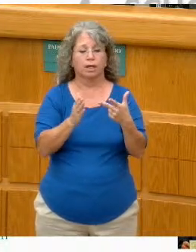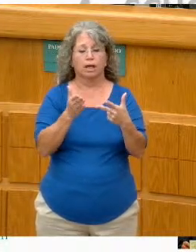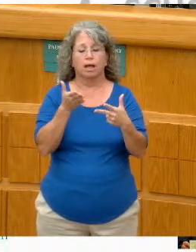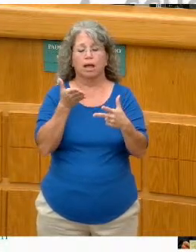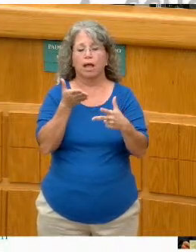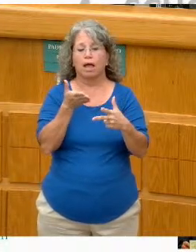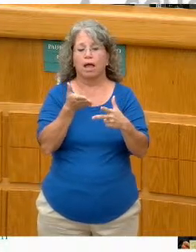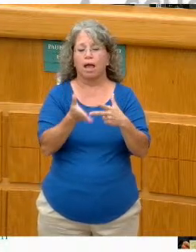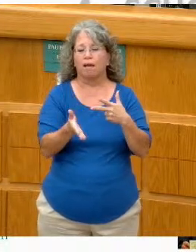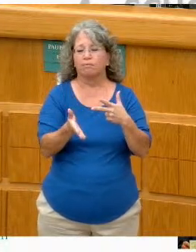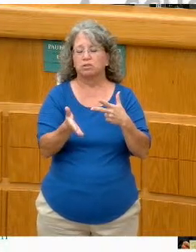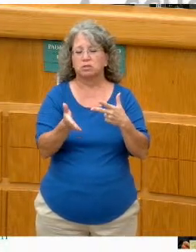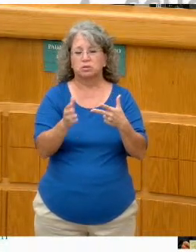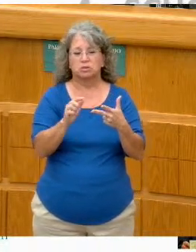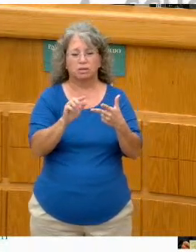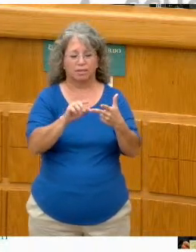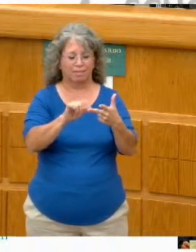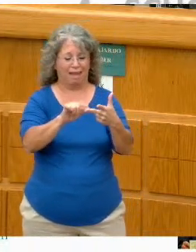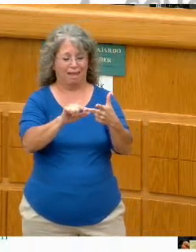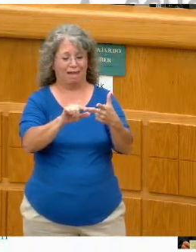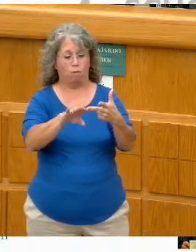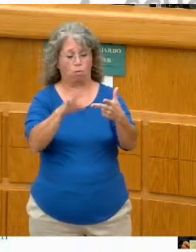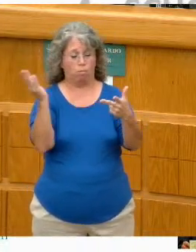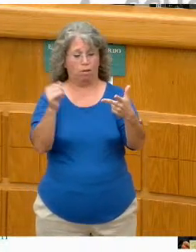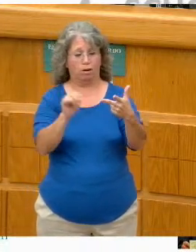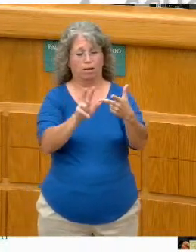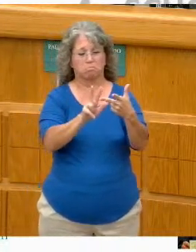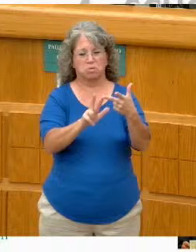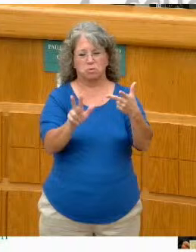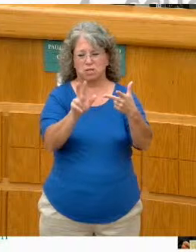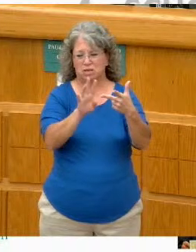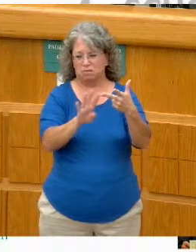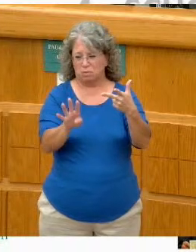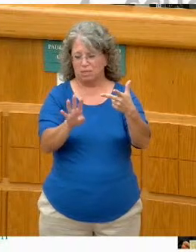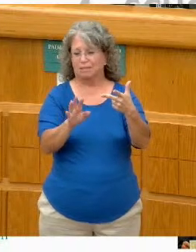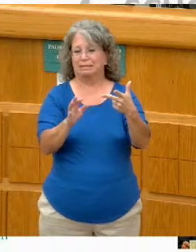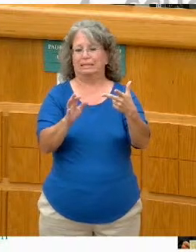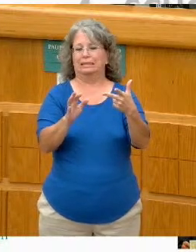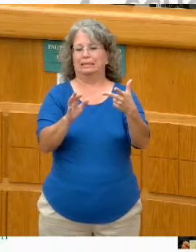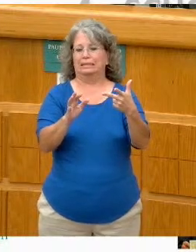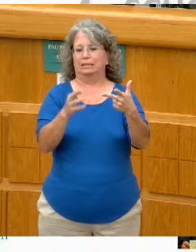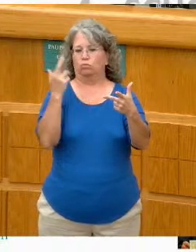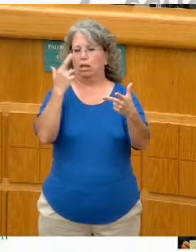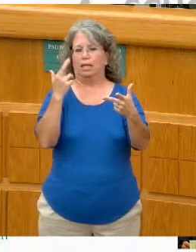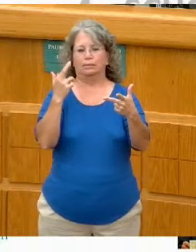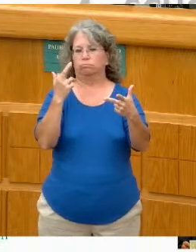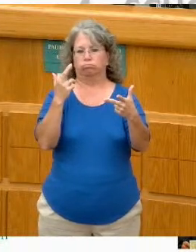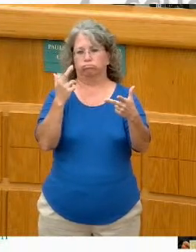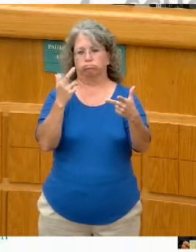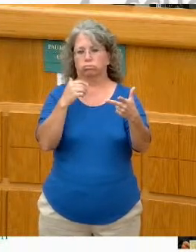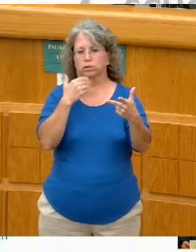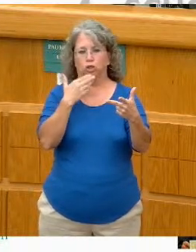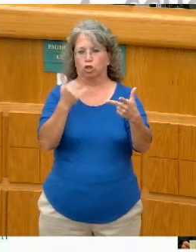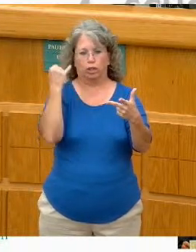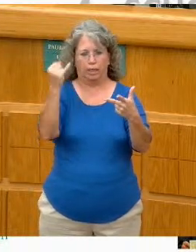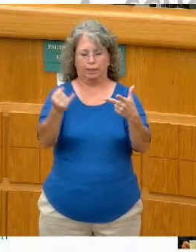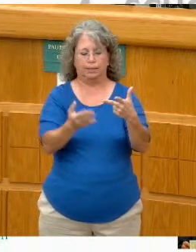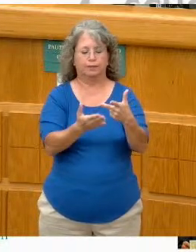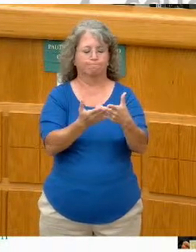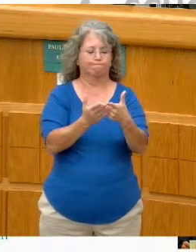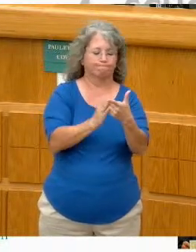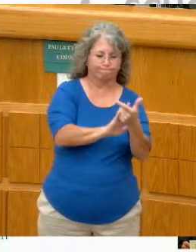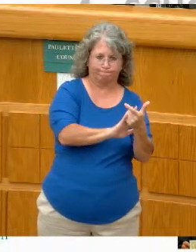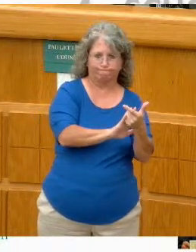after 3 or 4 weeks of Open Texas Phase 3, we realized that maybe that wasn't such a good idea. Phase 3 was